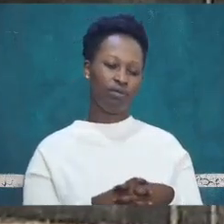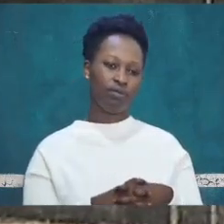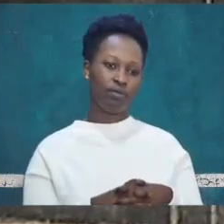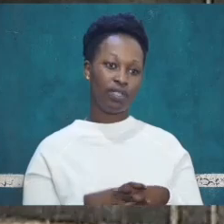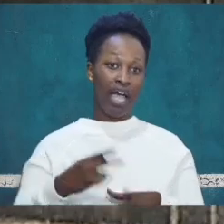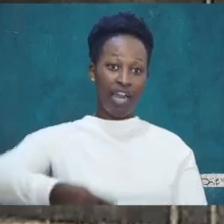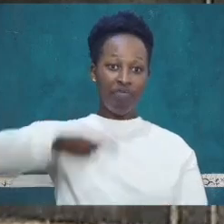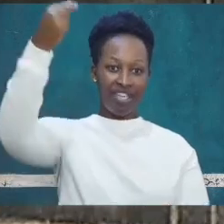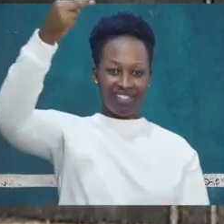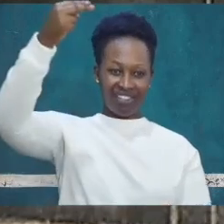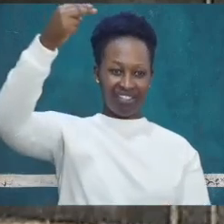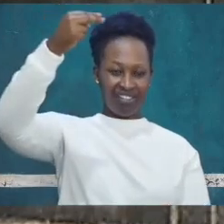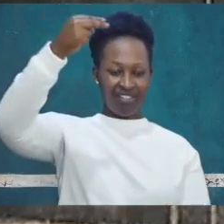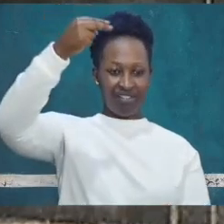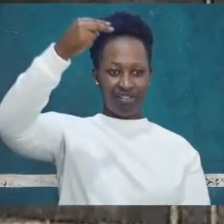goods are high,